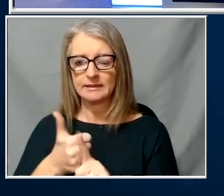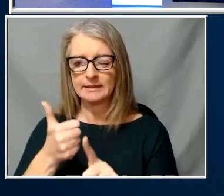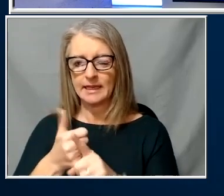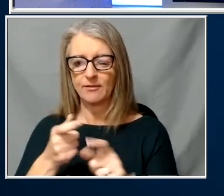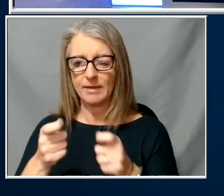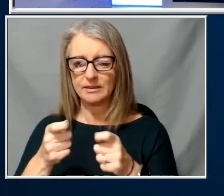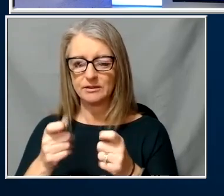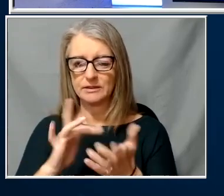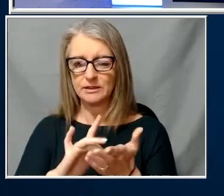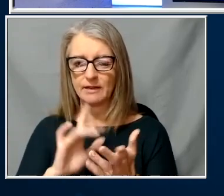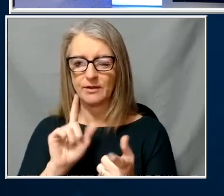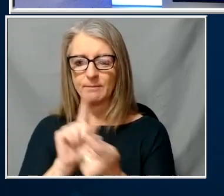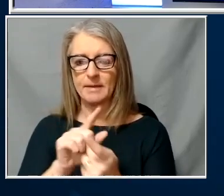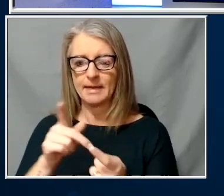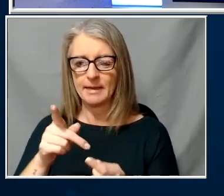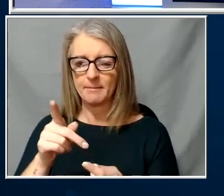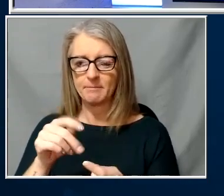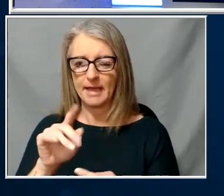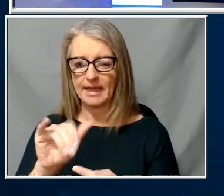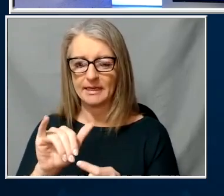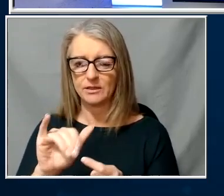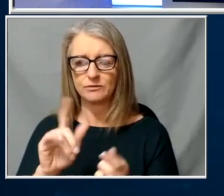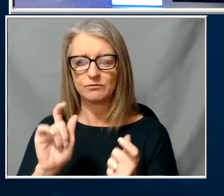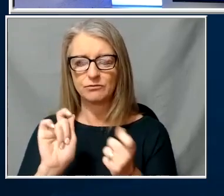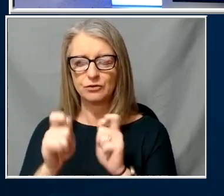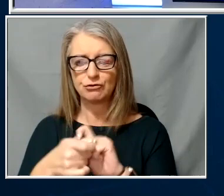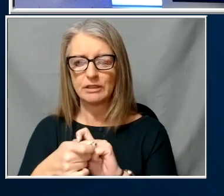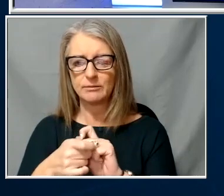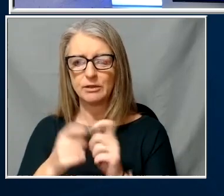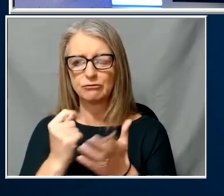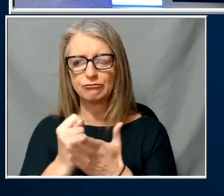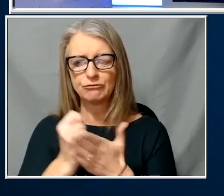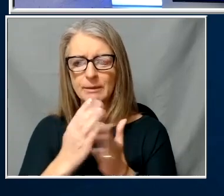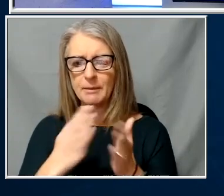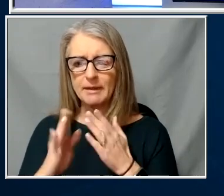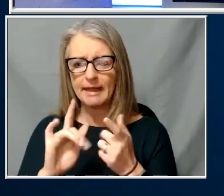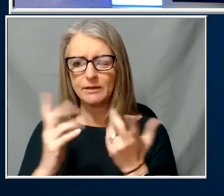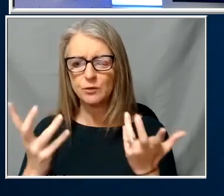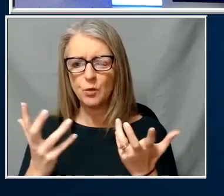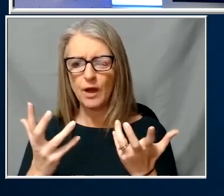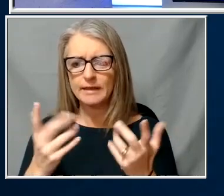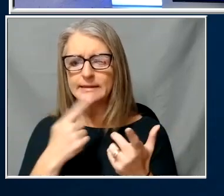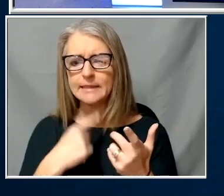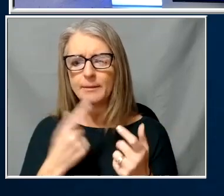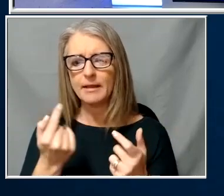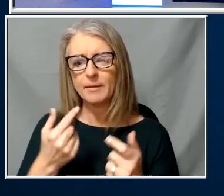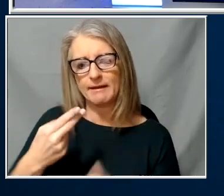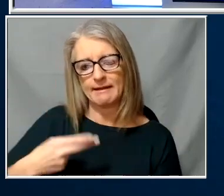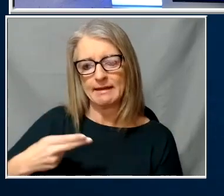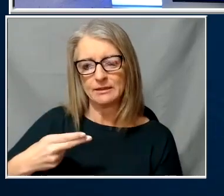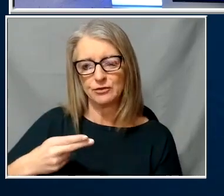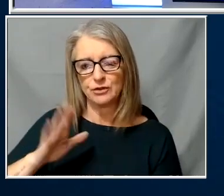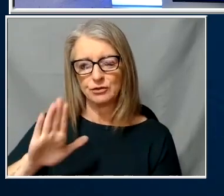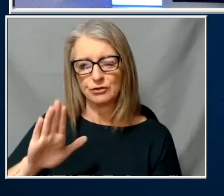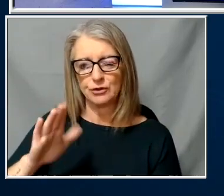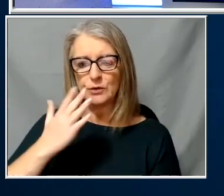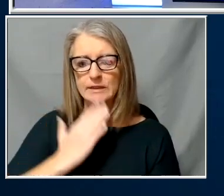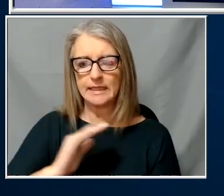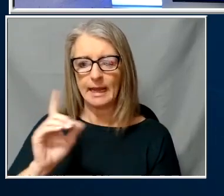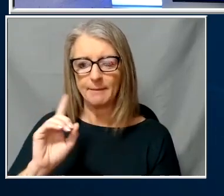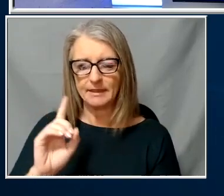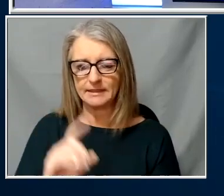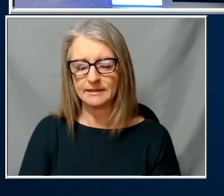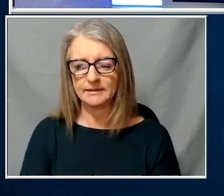meeting Pattie. What did your doctors change about your treatment plans? Tell us a little bit about that and a little history about your diabetes